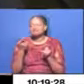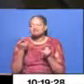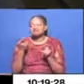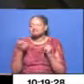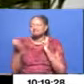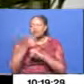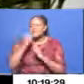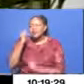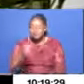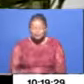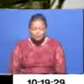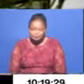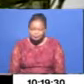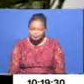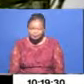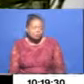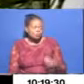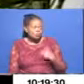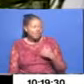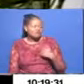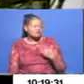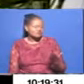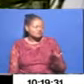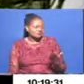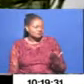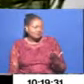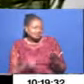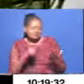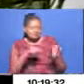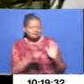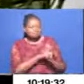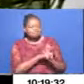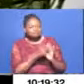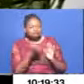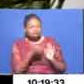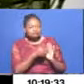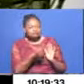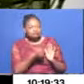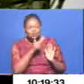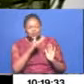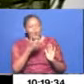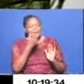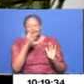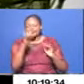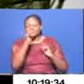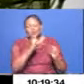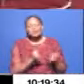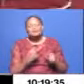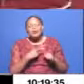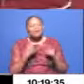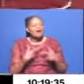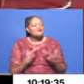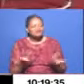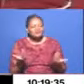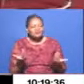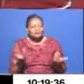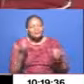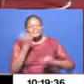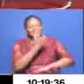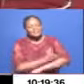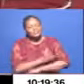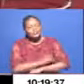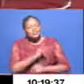Muliro, I mean, we have these provisions in law. In as much as that is not the best strategy, we have them. We have institutions that are supposed